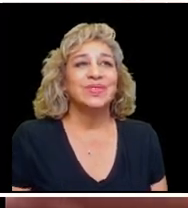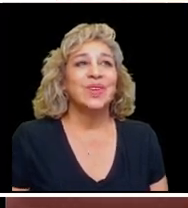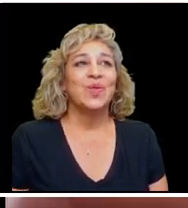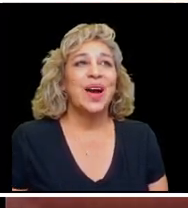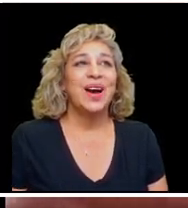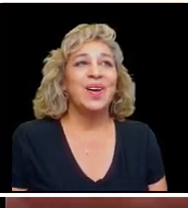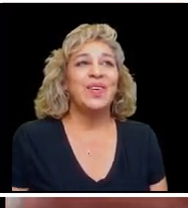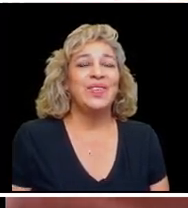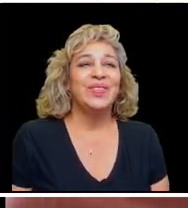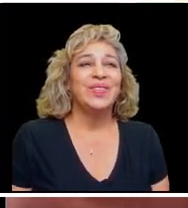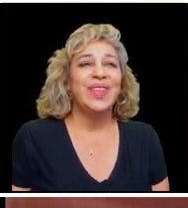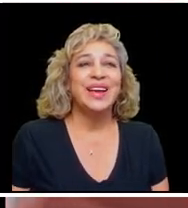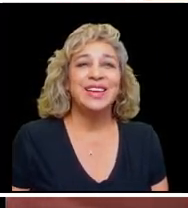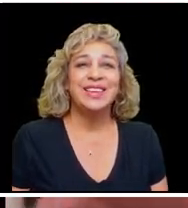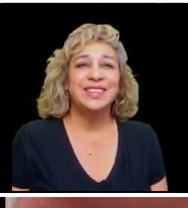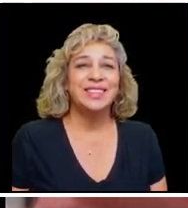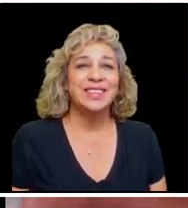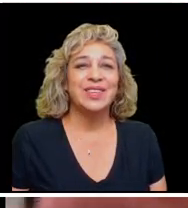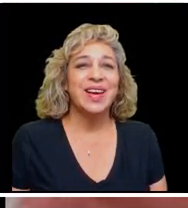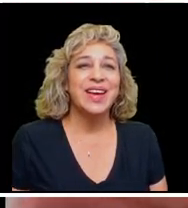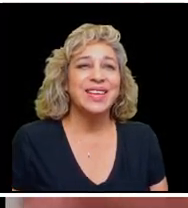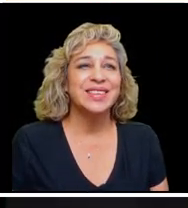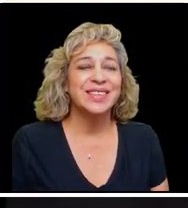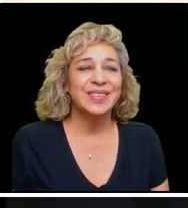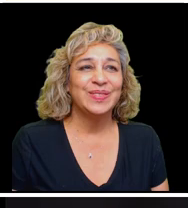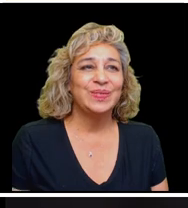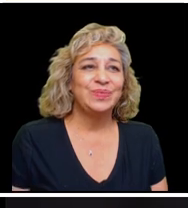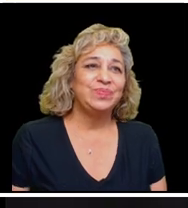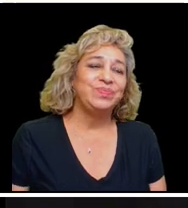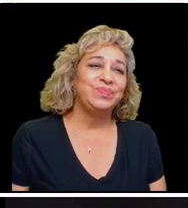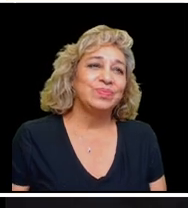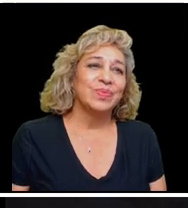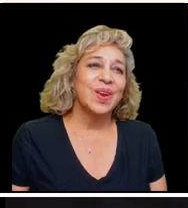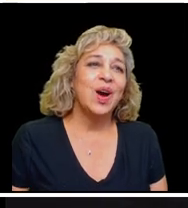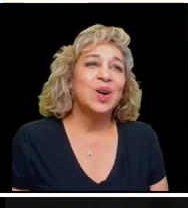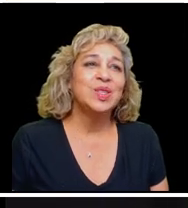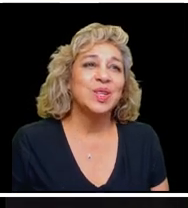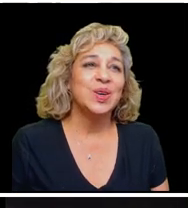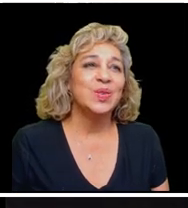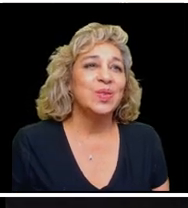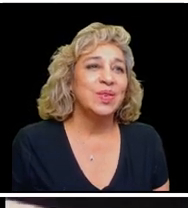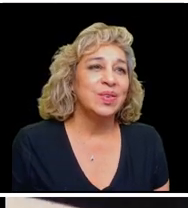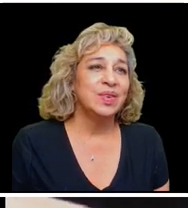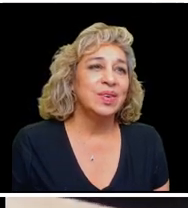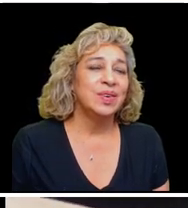wow that is great also